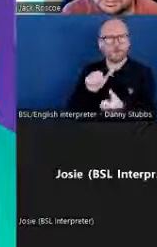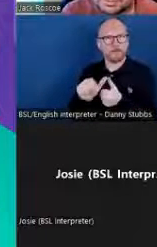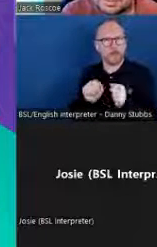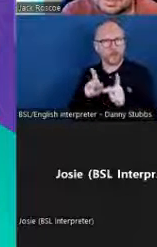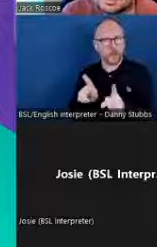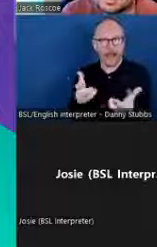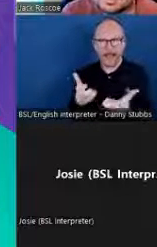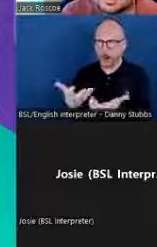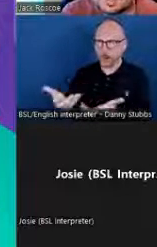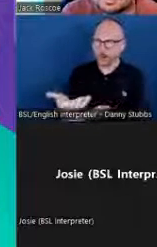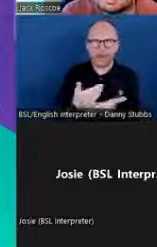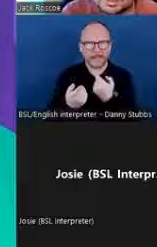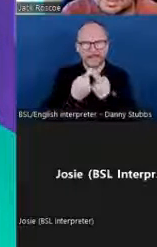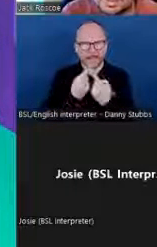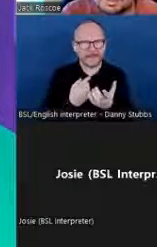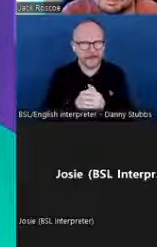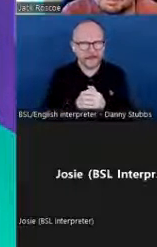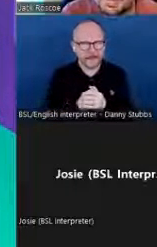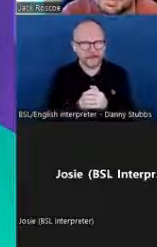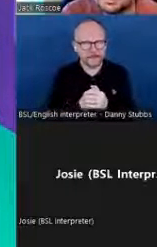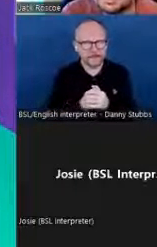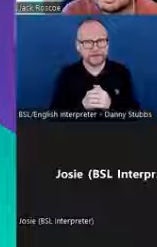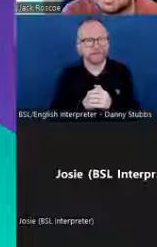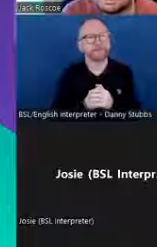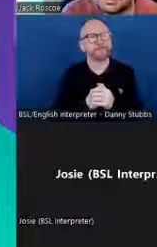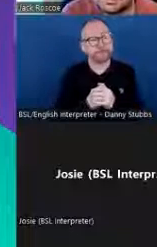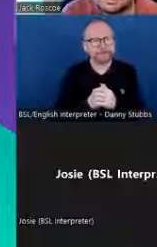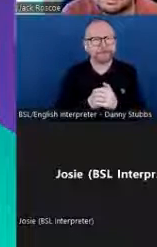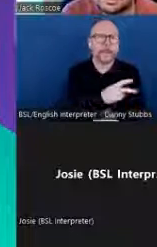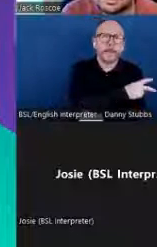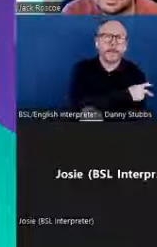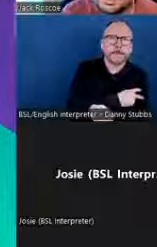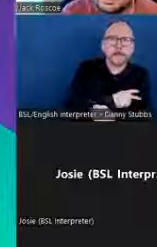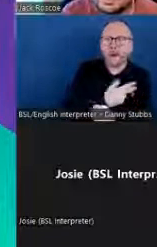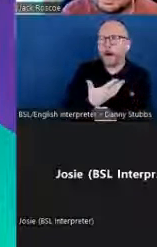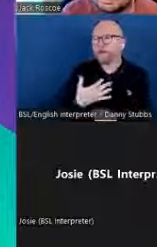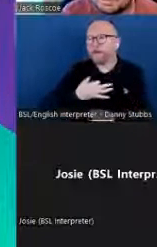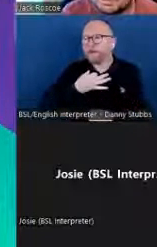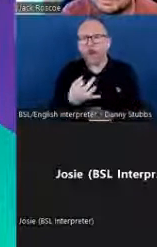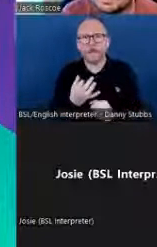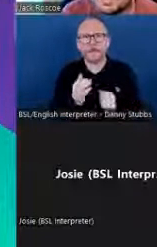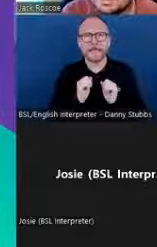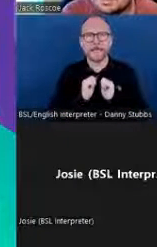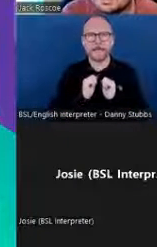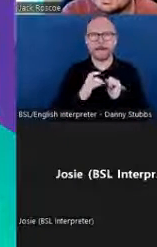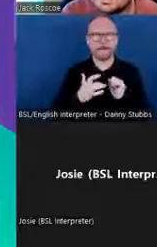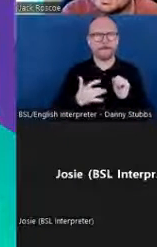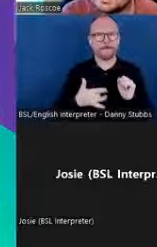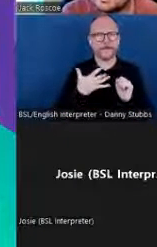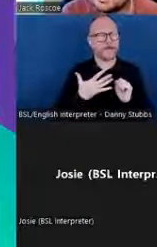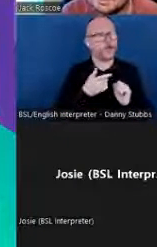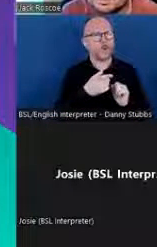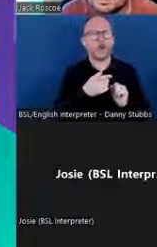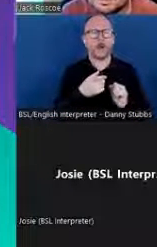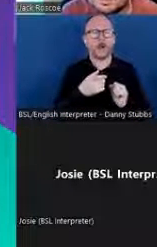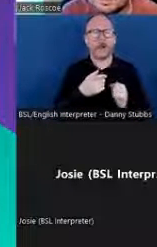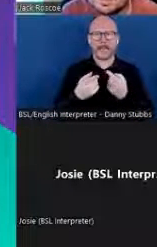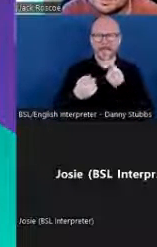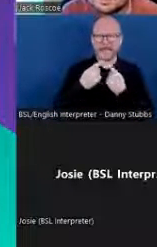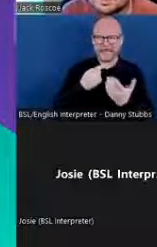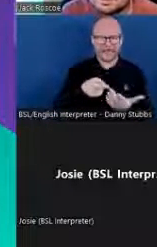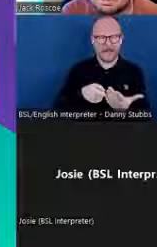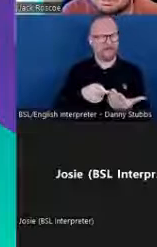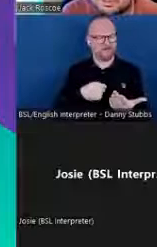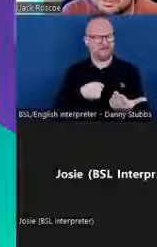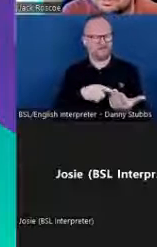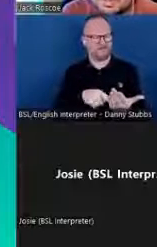on all of those factors, staff and volunteers may also not feel confident about the approach that you take to data collection or the value of it.